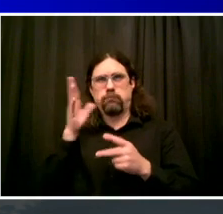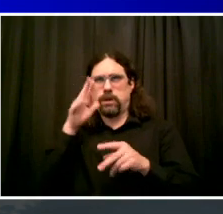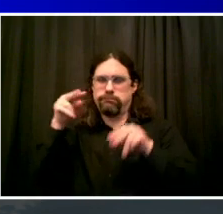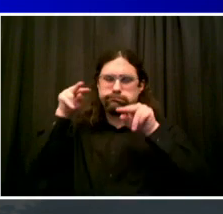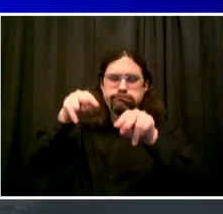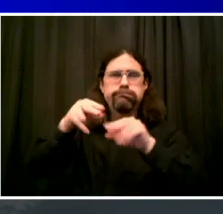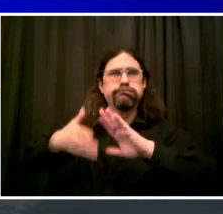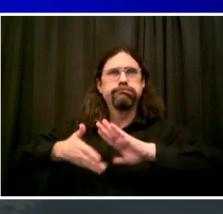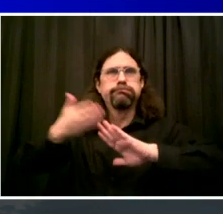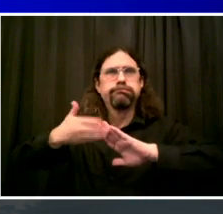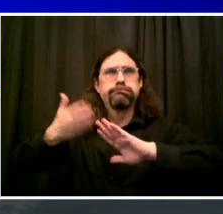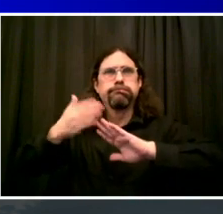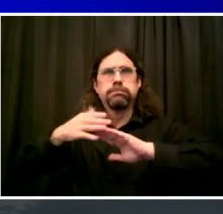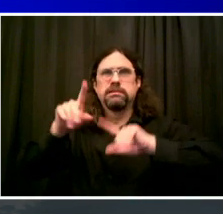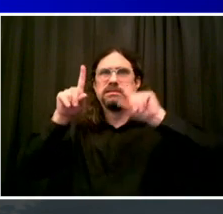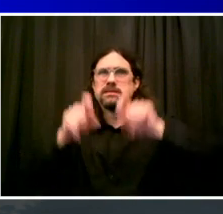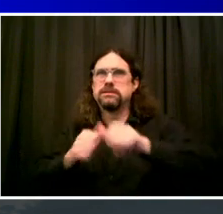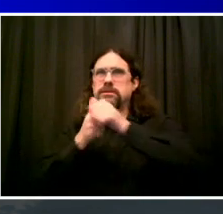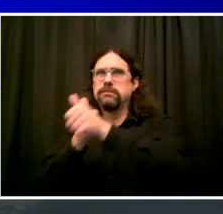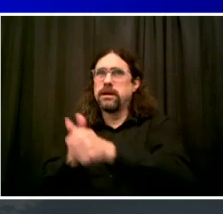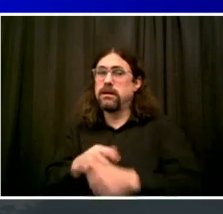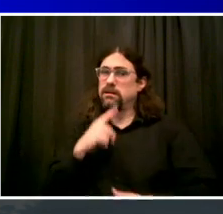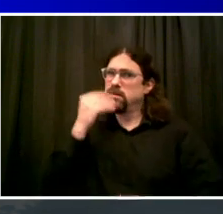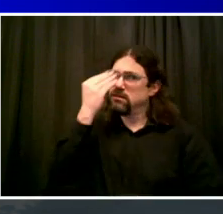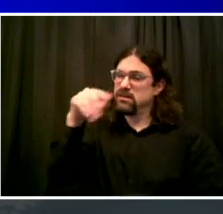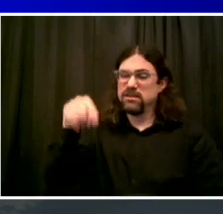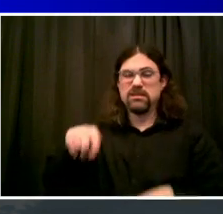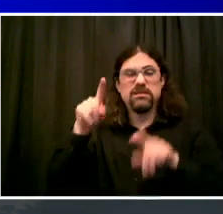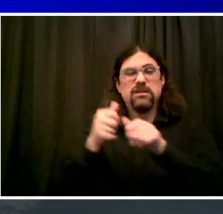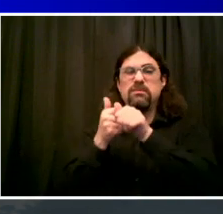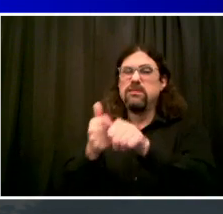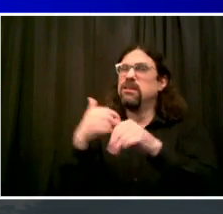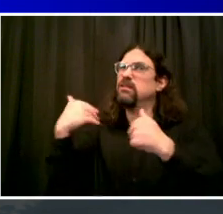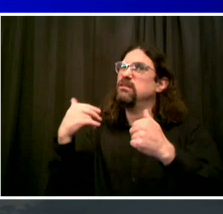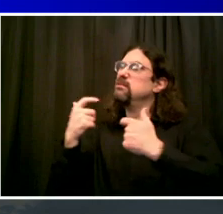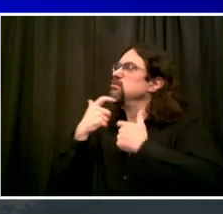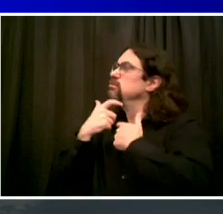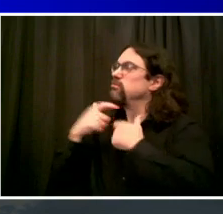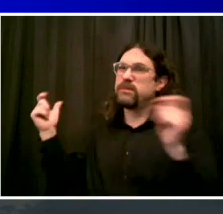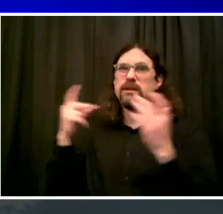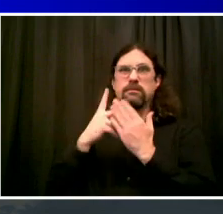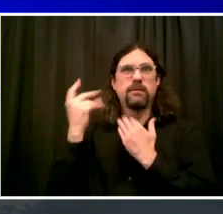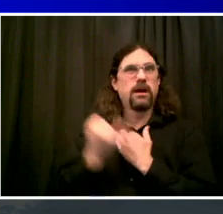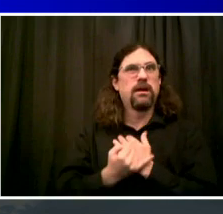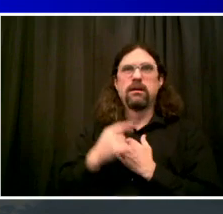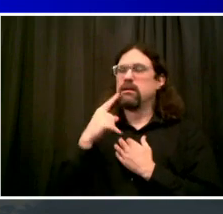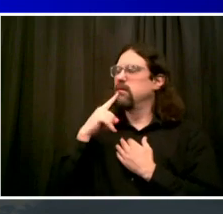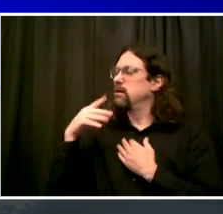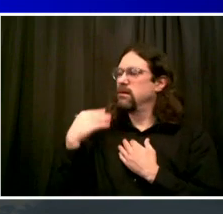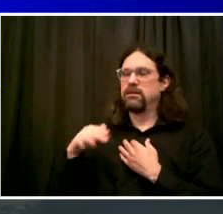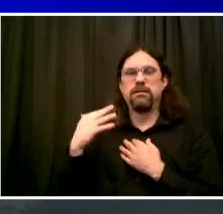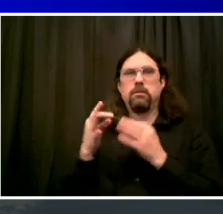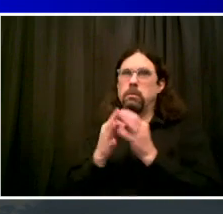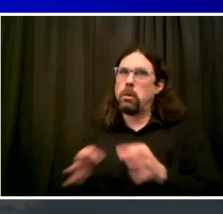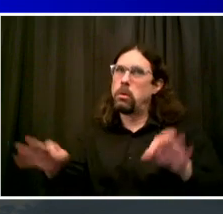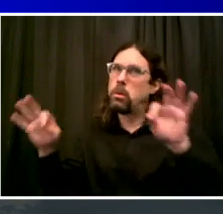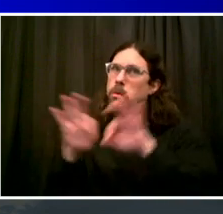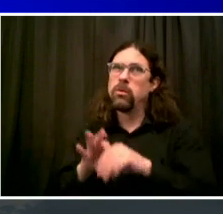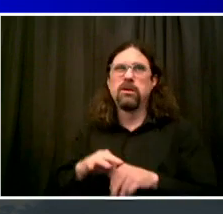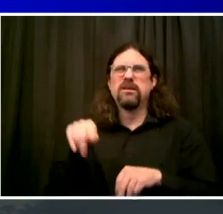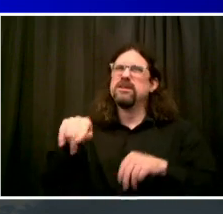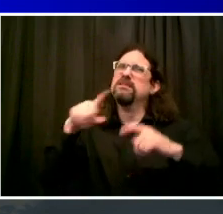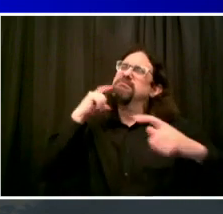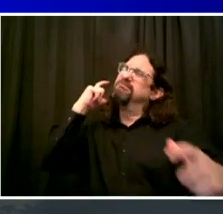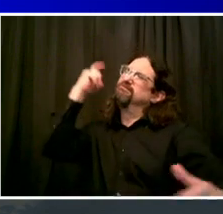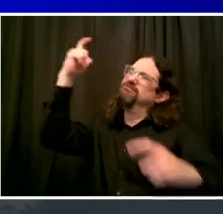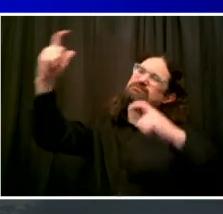job unto itself, given the scale of this city. So we looked for people who were really good, really talented, really experienced, and